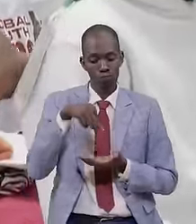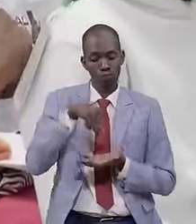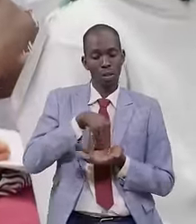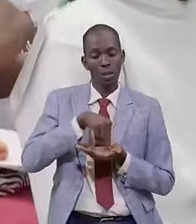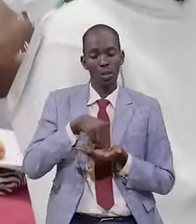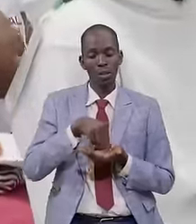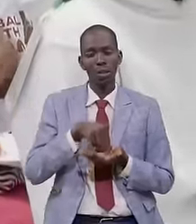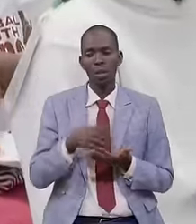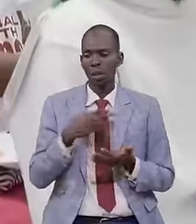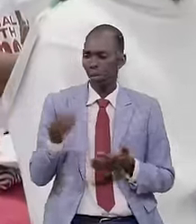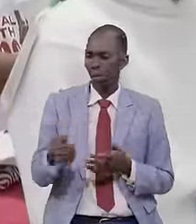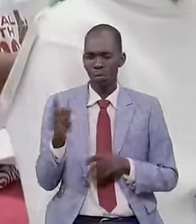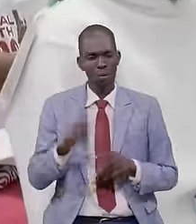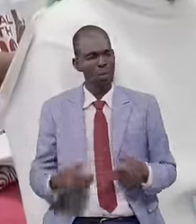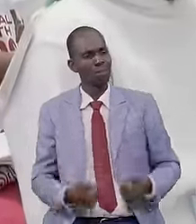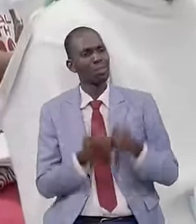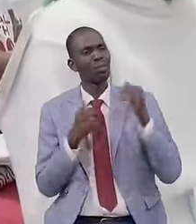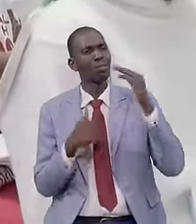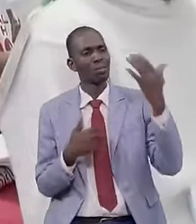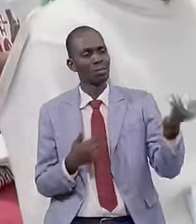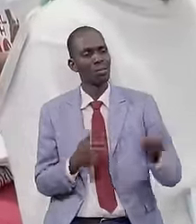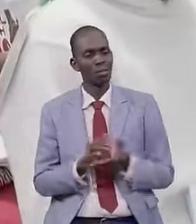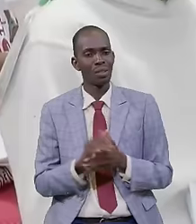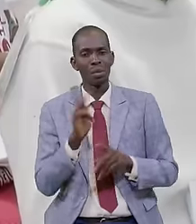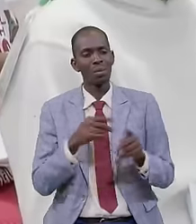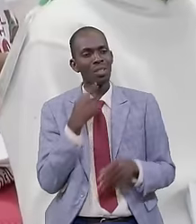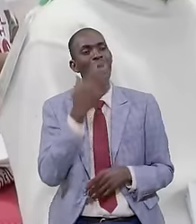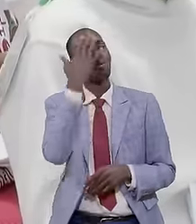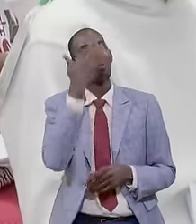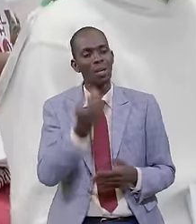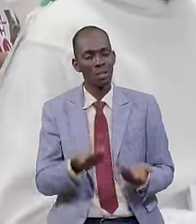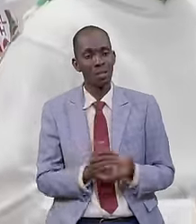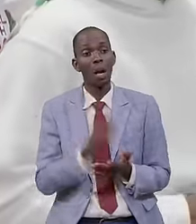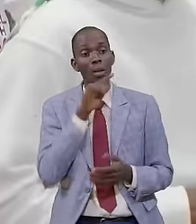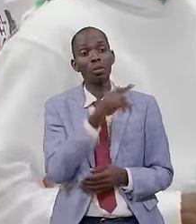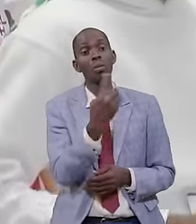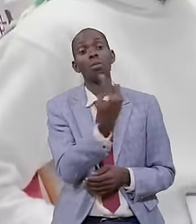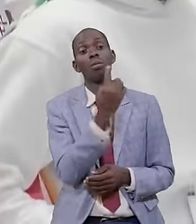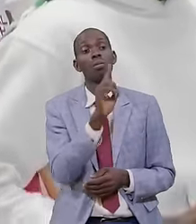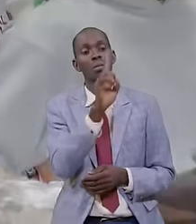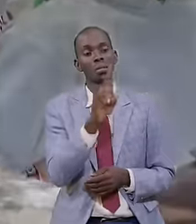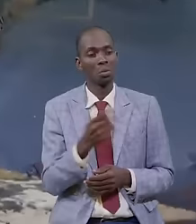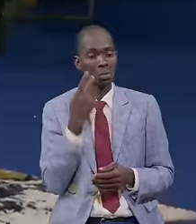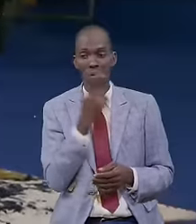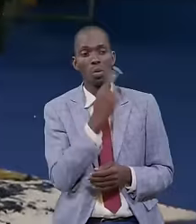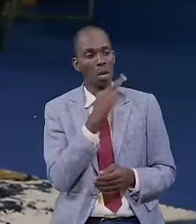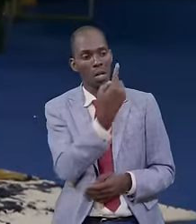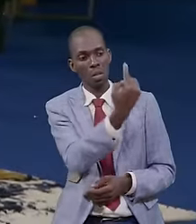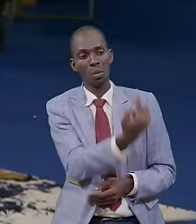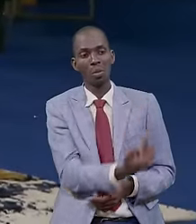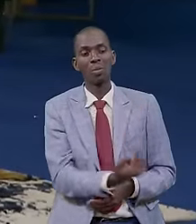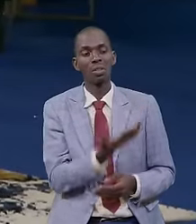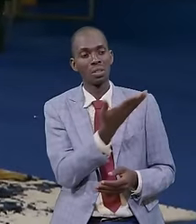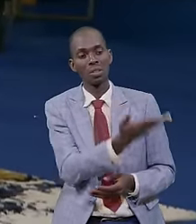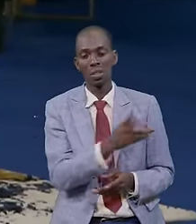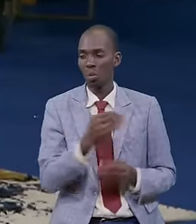people challenge you, and other people say, why? You are the lone ranger. You're standing alone.